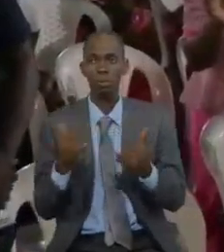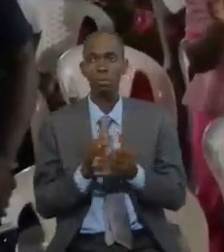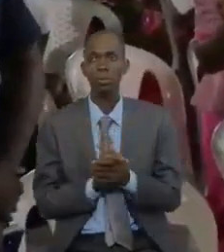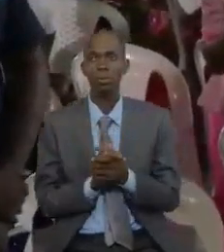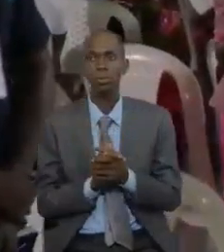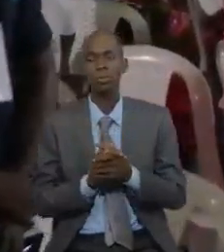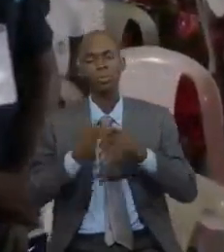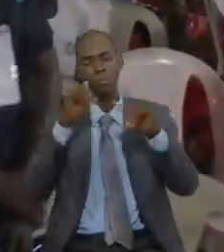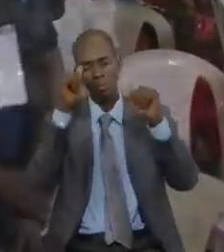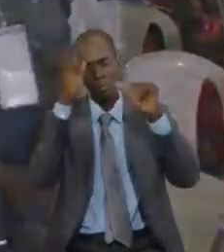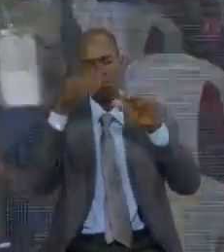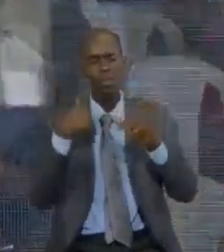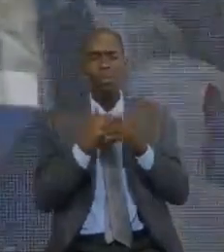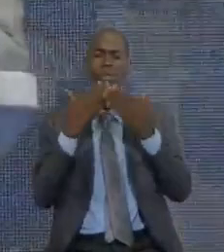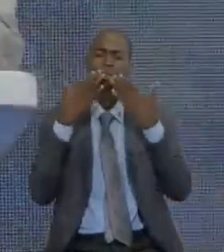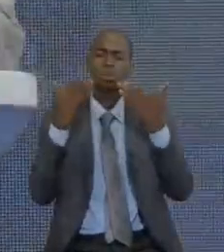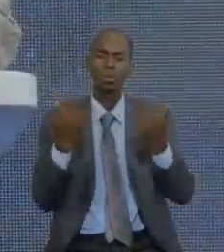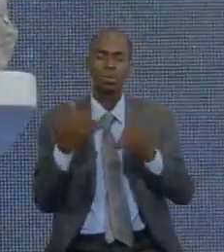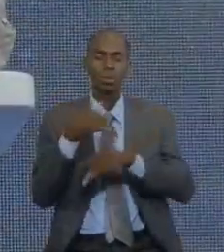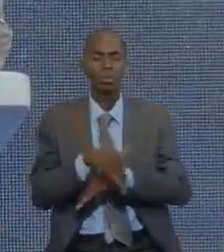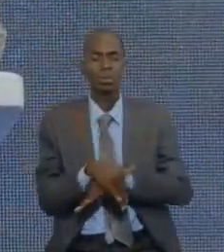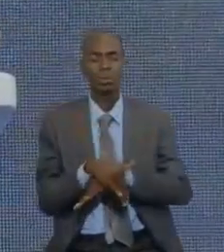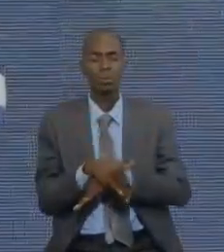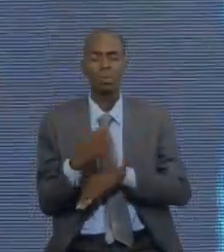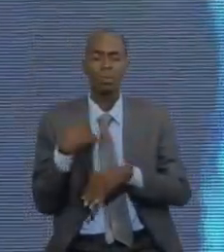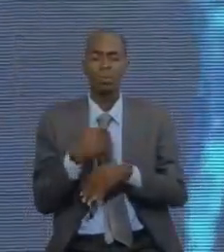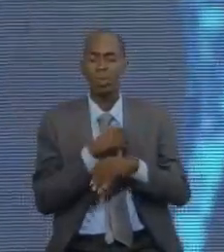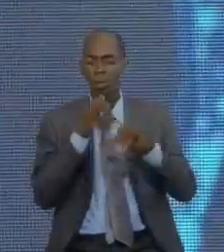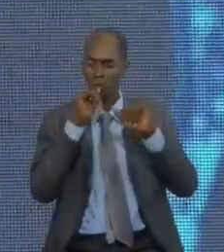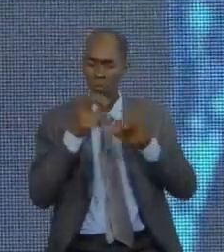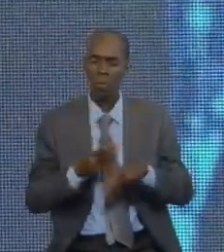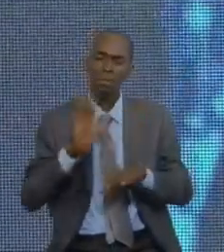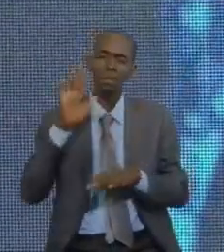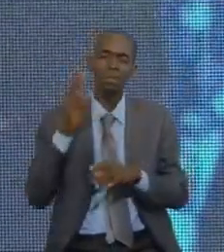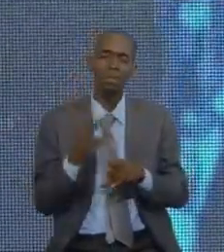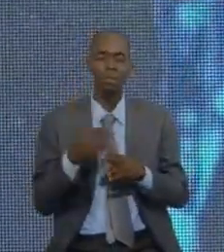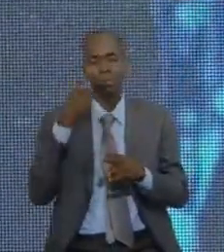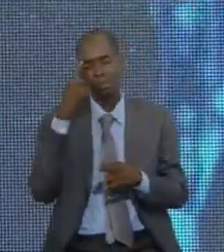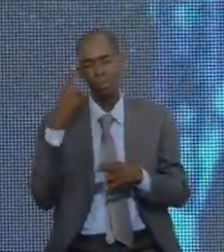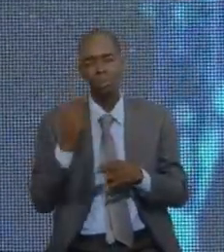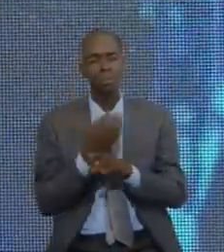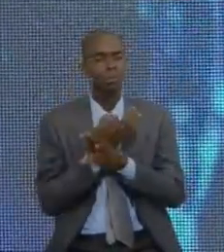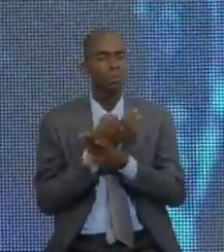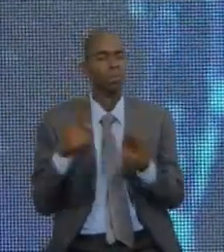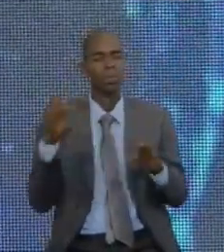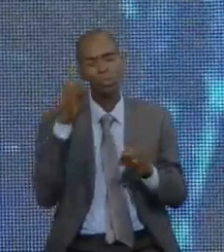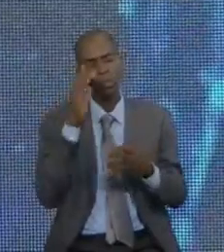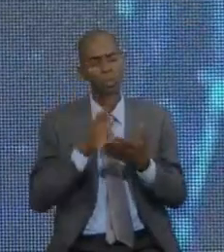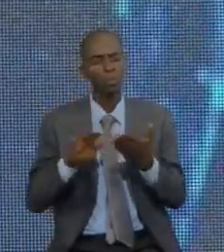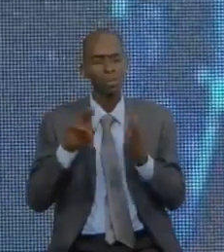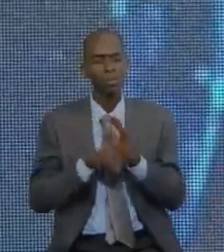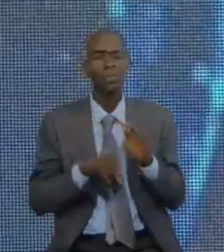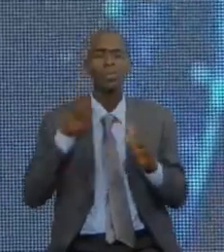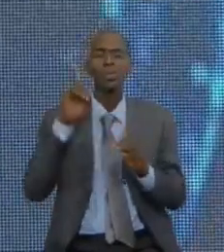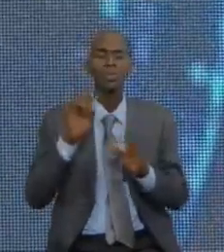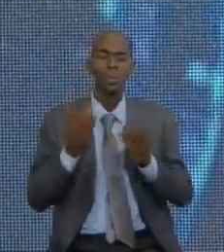Father, we thank you tonight. We bless your name for the freedom, for the forgiveness you